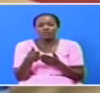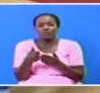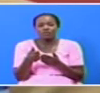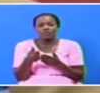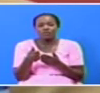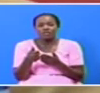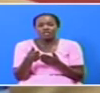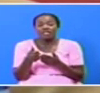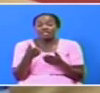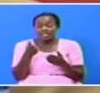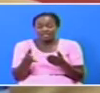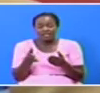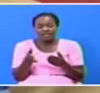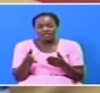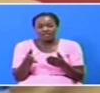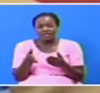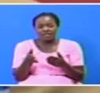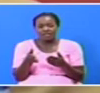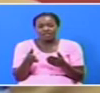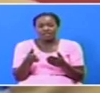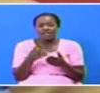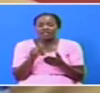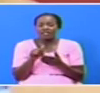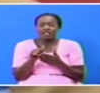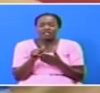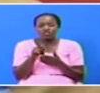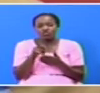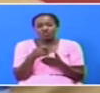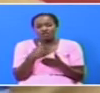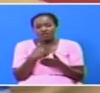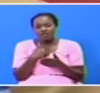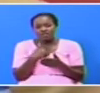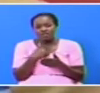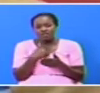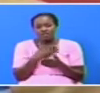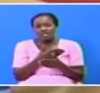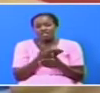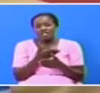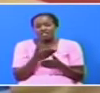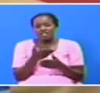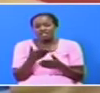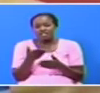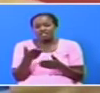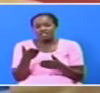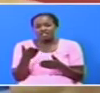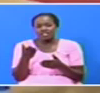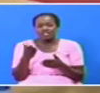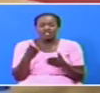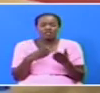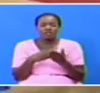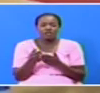Very well. Here you are, that you have this consignment which is being